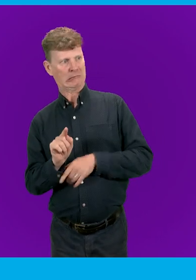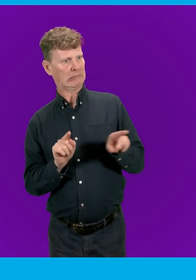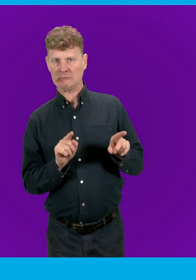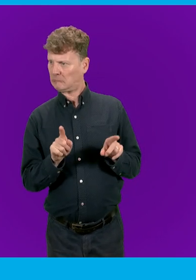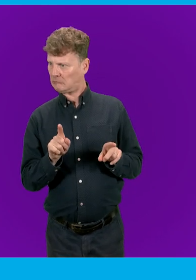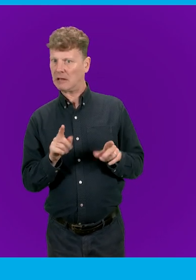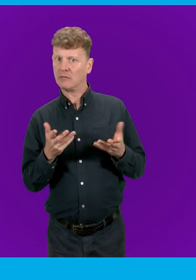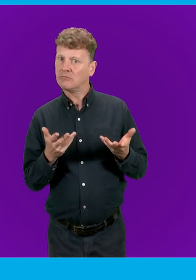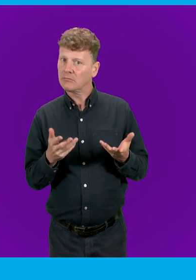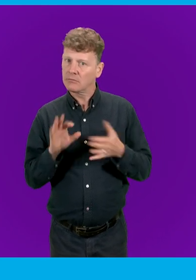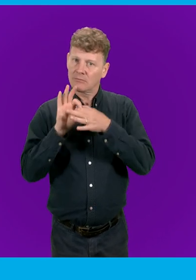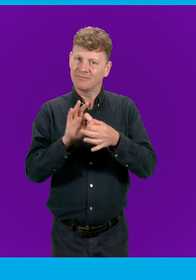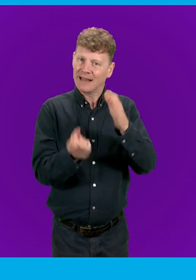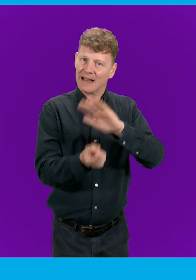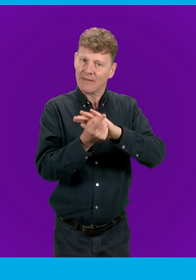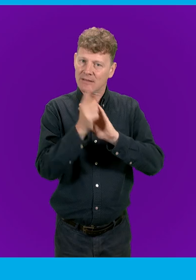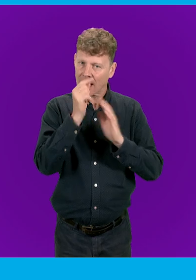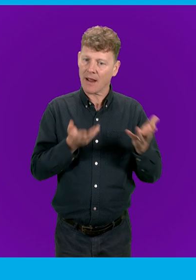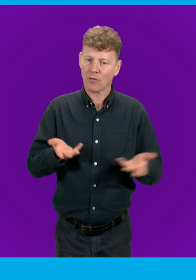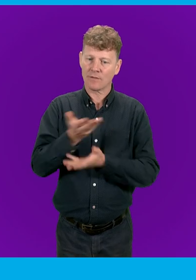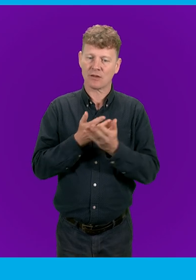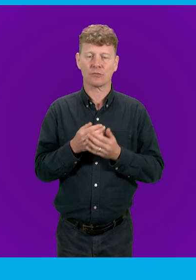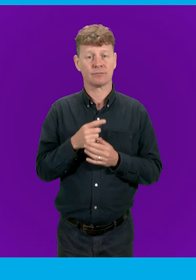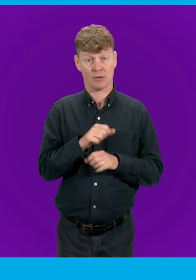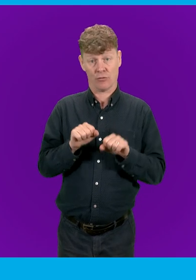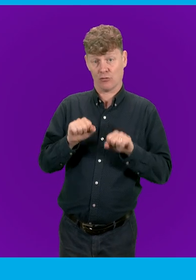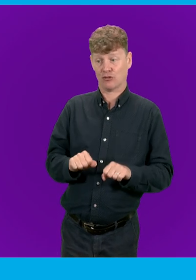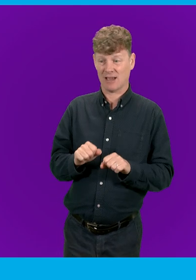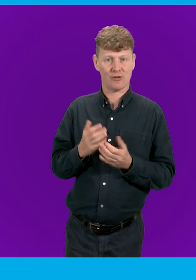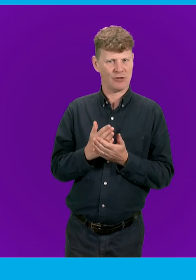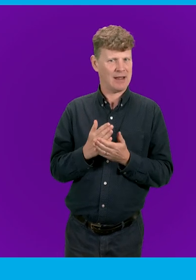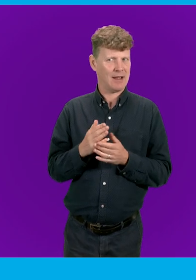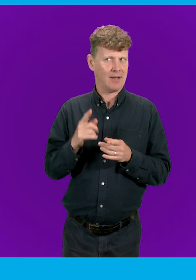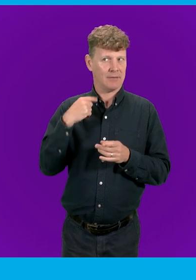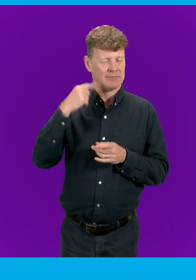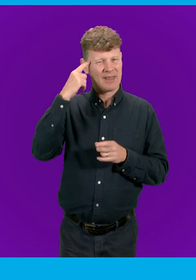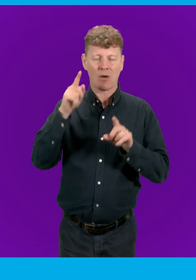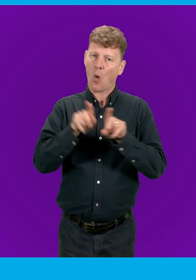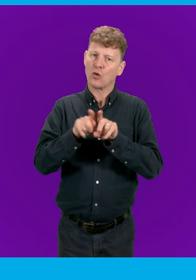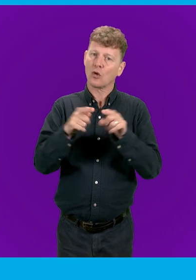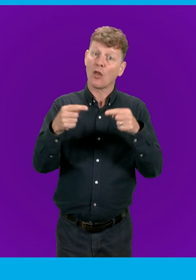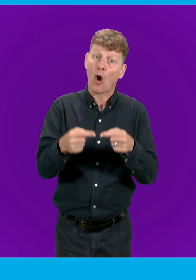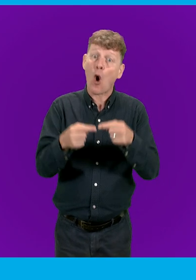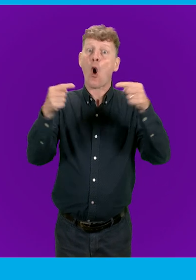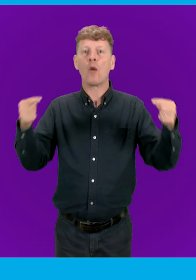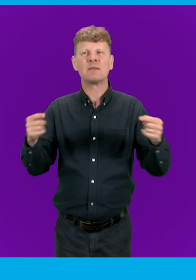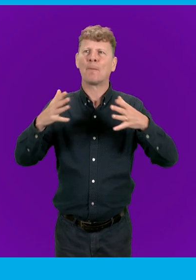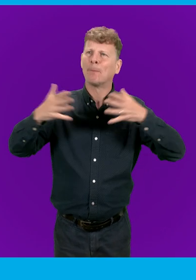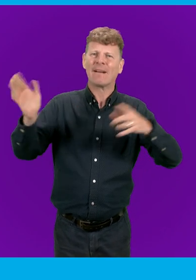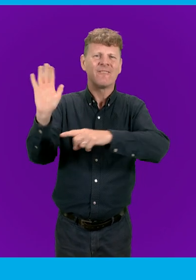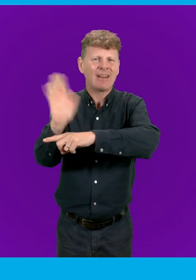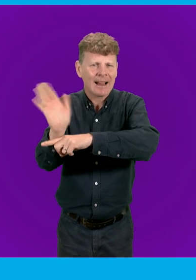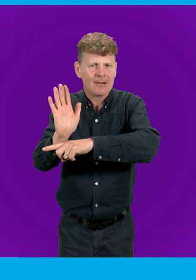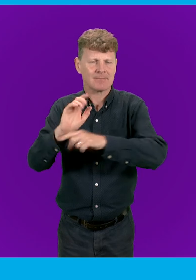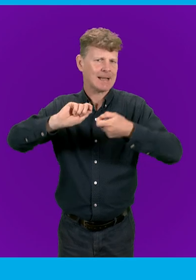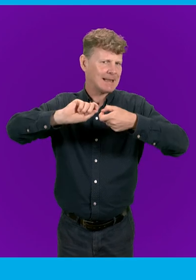particular events. Yeah. And I guess having the opposite effect, I'm thinking around kind of like big films or Netflix